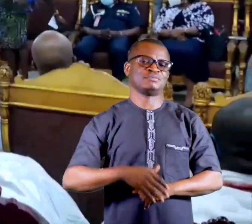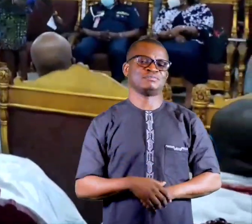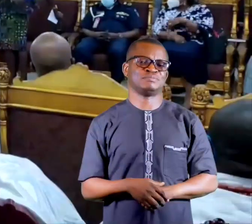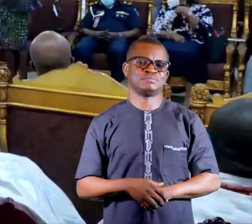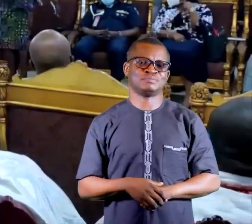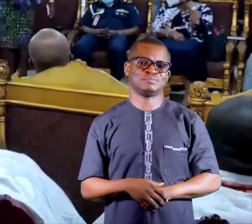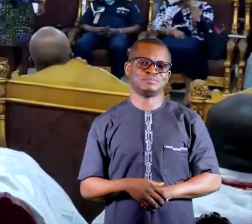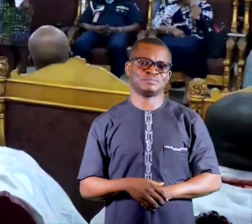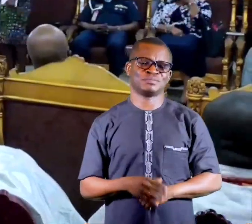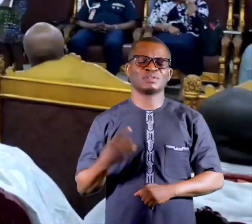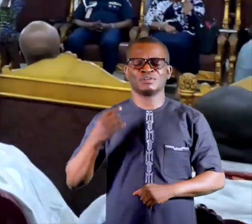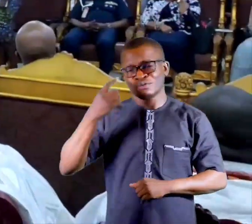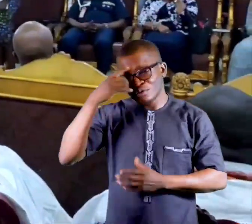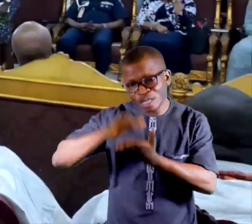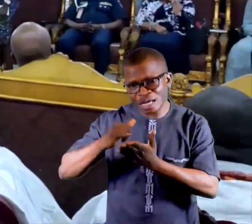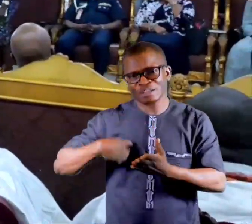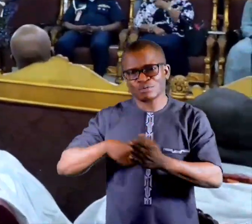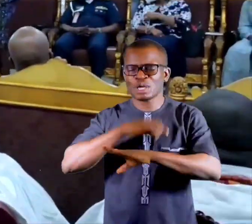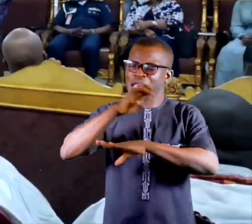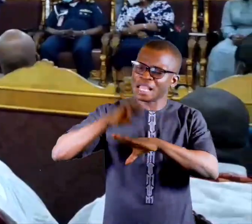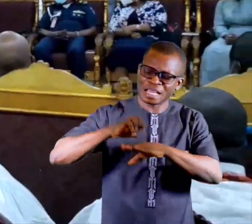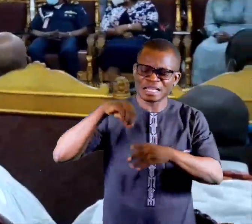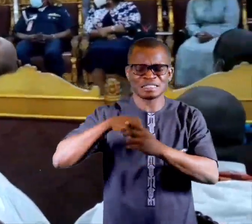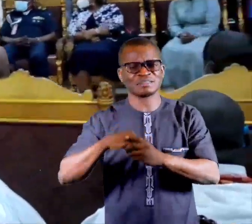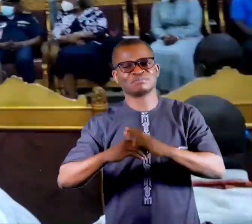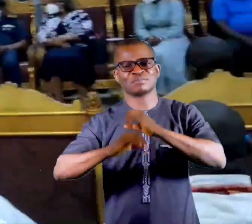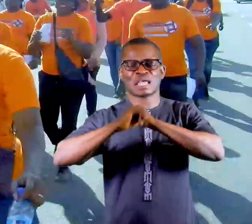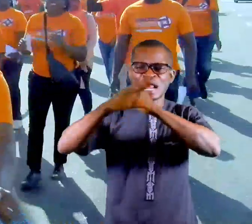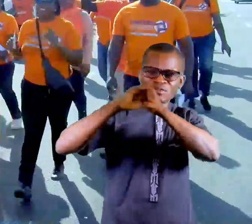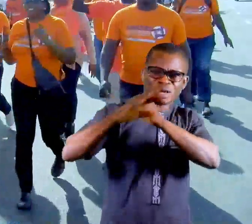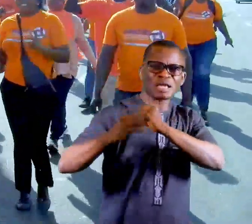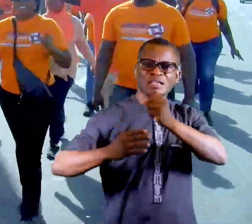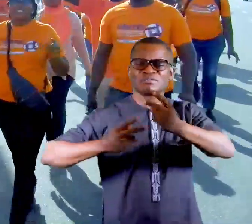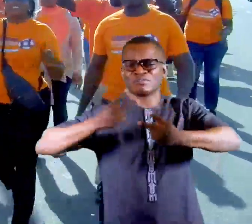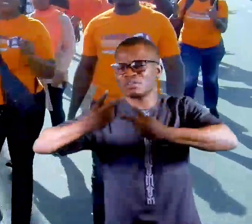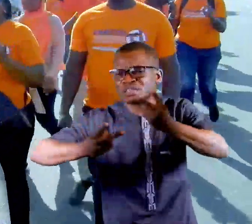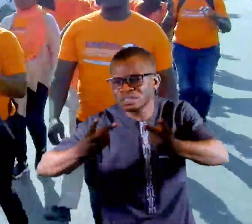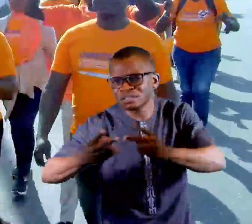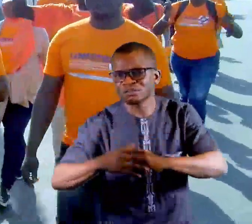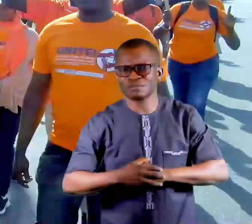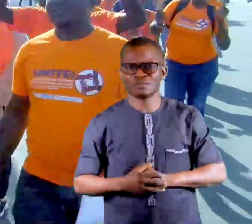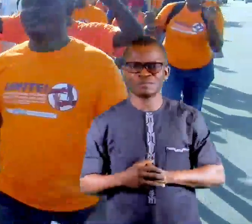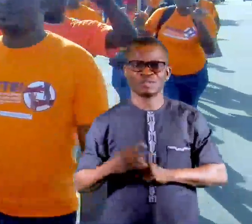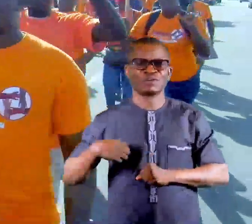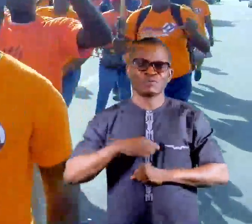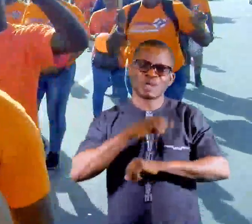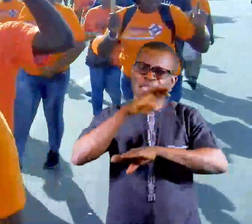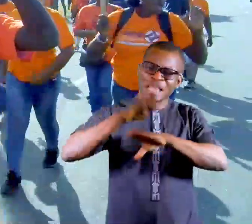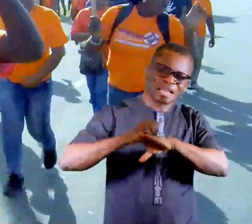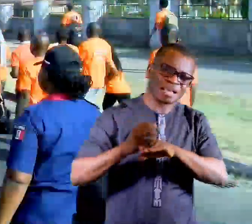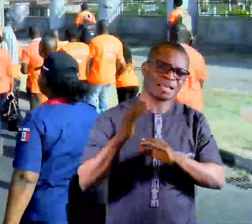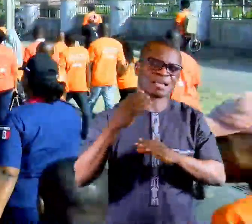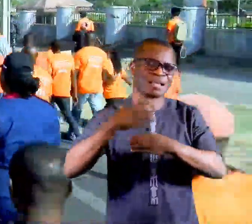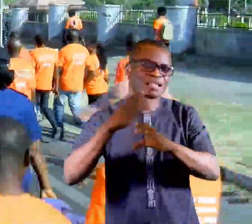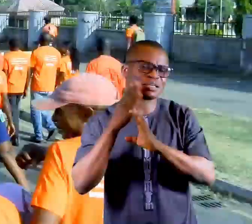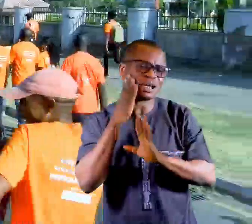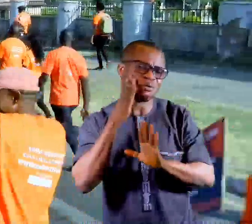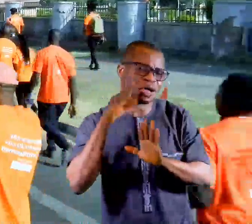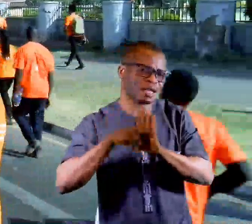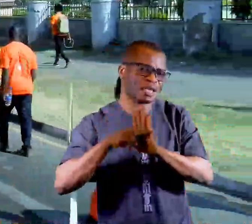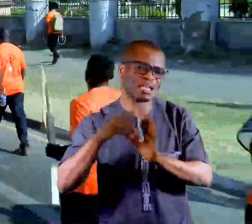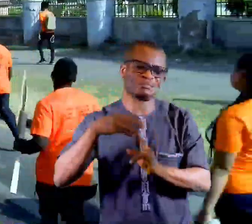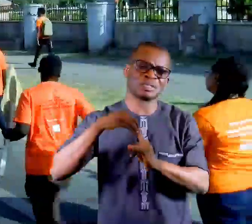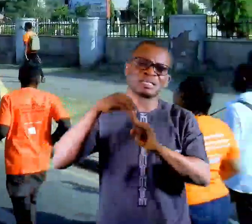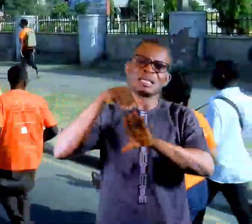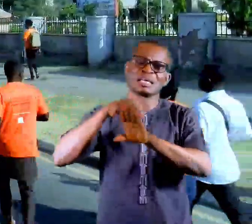We engage in advocacy visits. We engage in sensitization, especially at